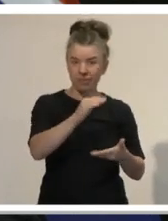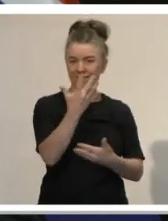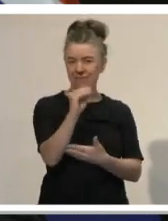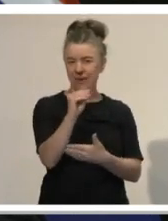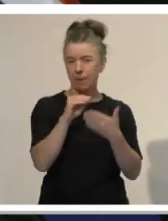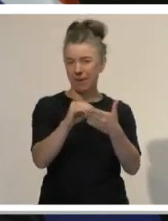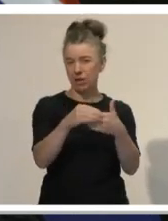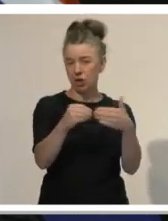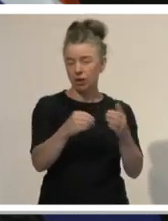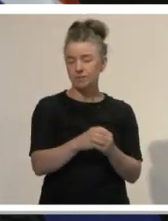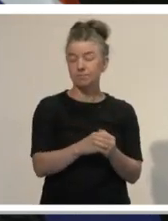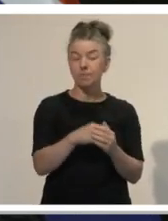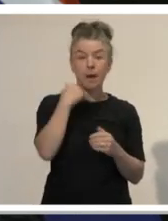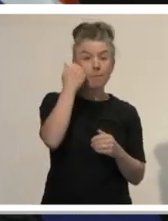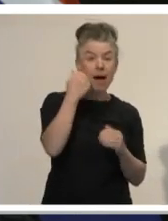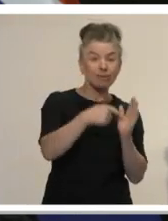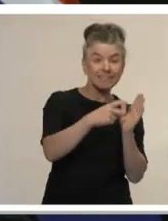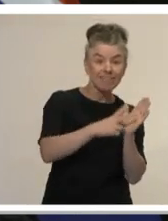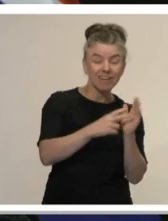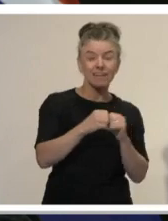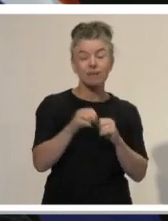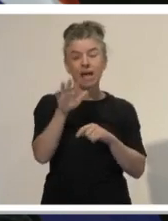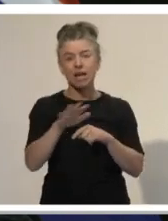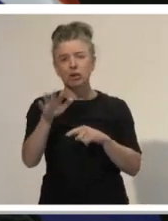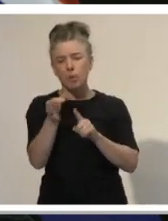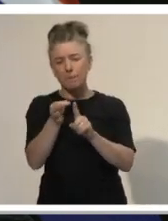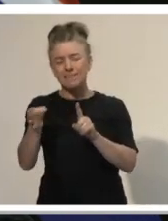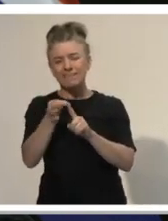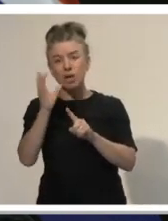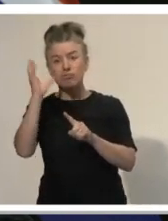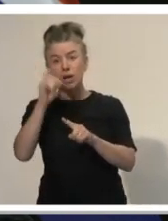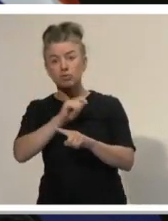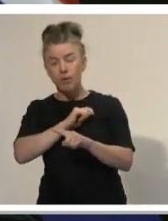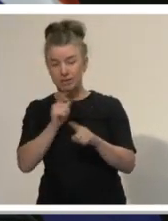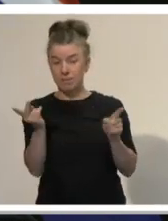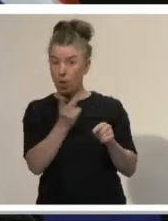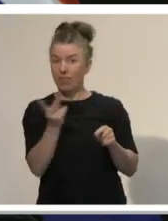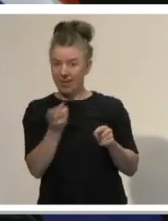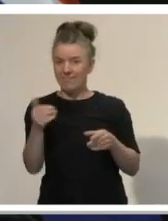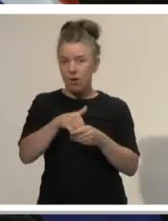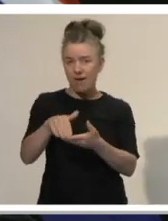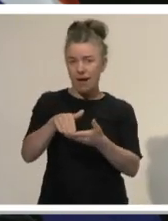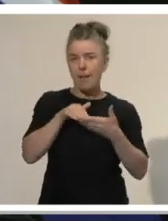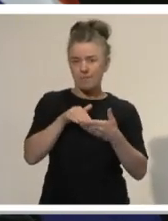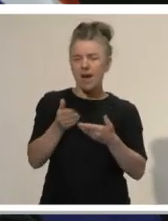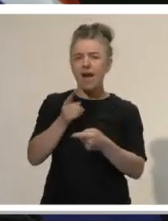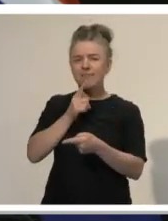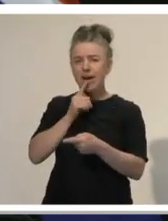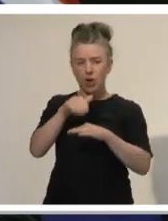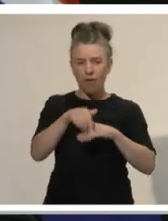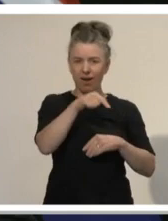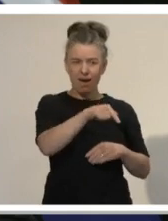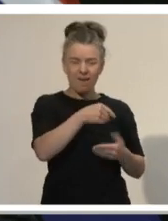Māori Television, Te Māngai Paho and the National Pacific Radio Trust have also been involved in helping shape the initiatives in this